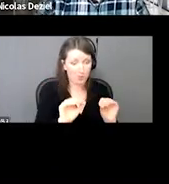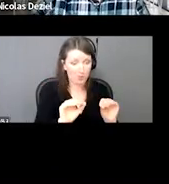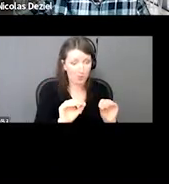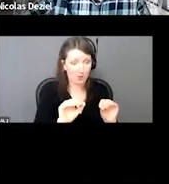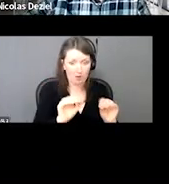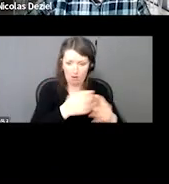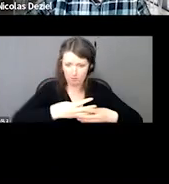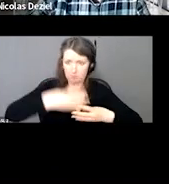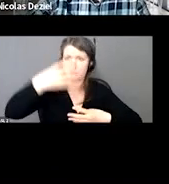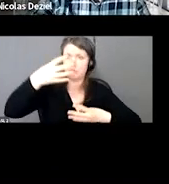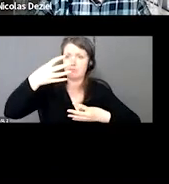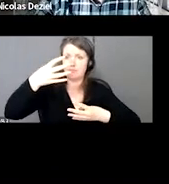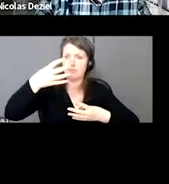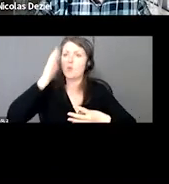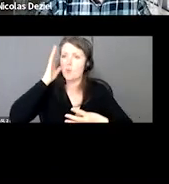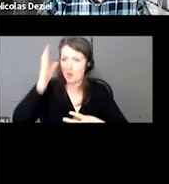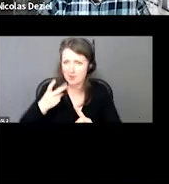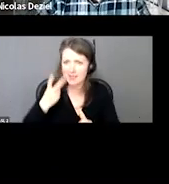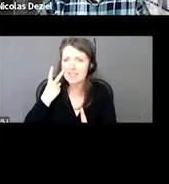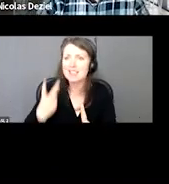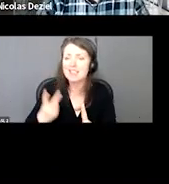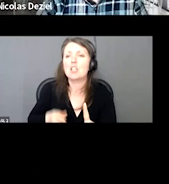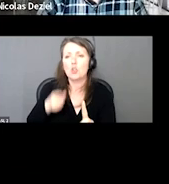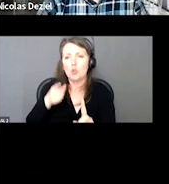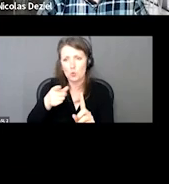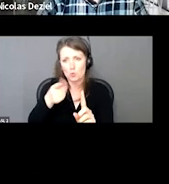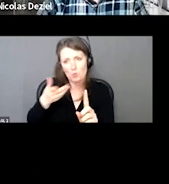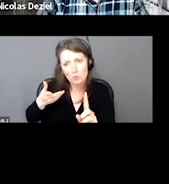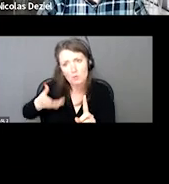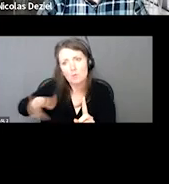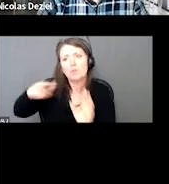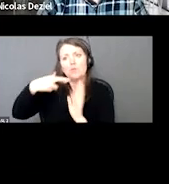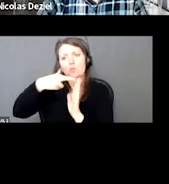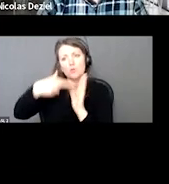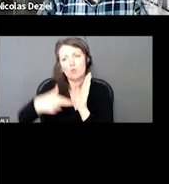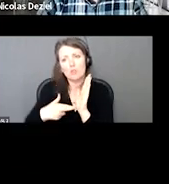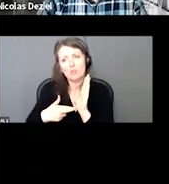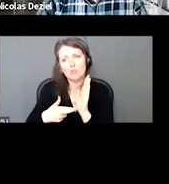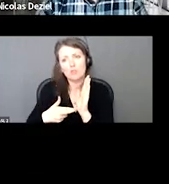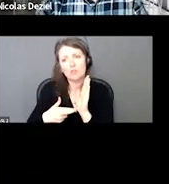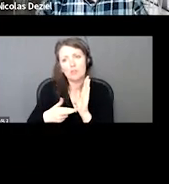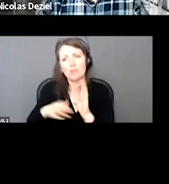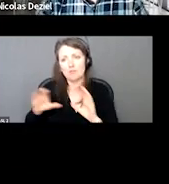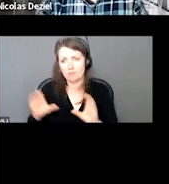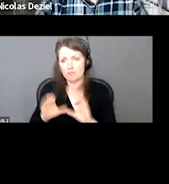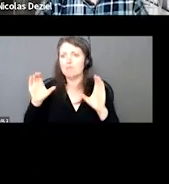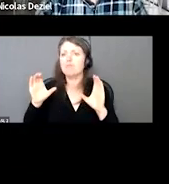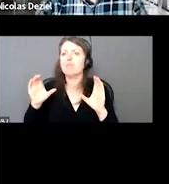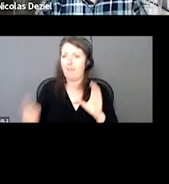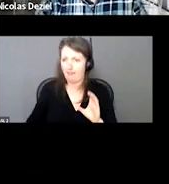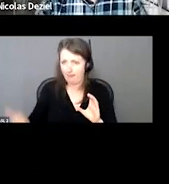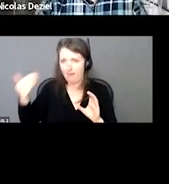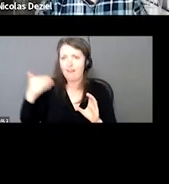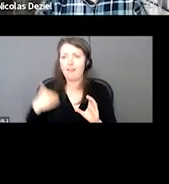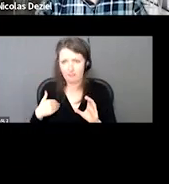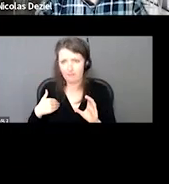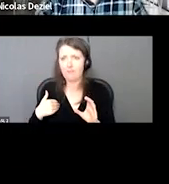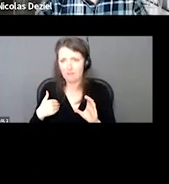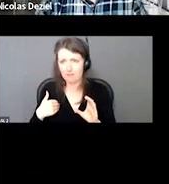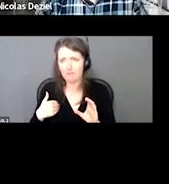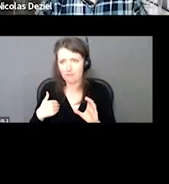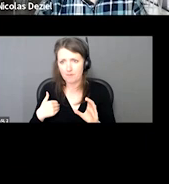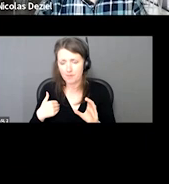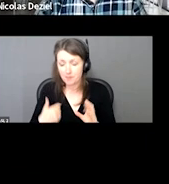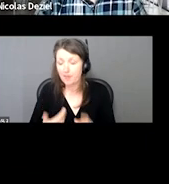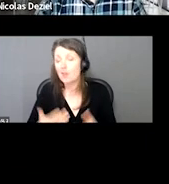them from copying you because you registered for a copyright certificate. So recapping the answer I'm